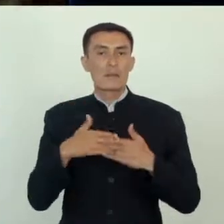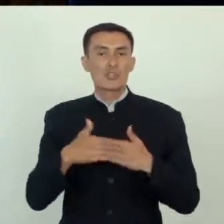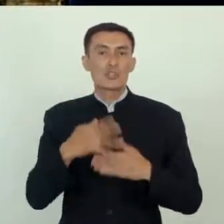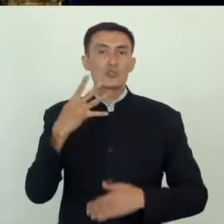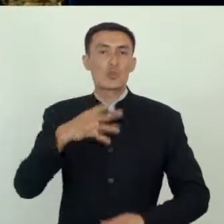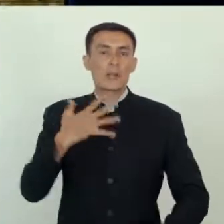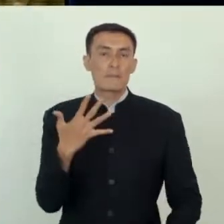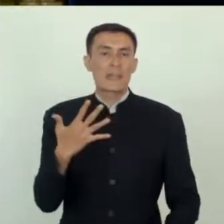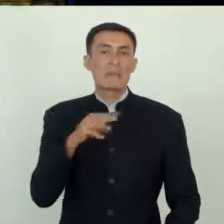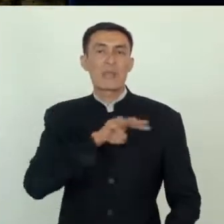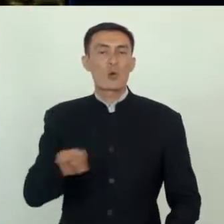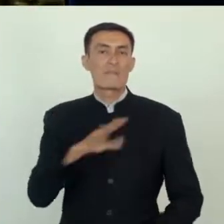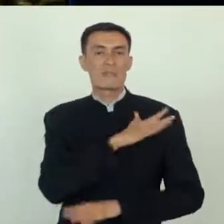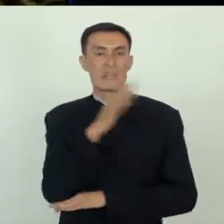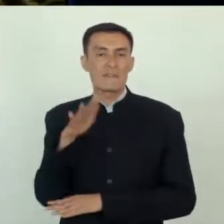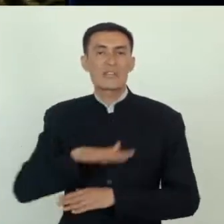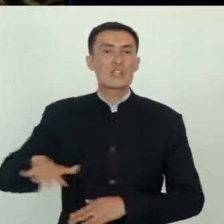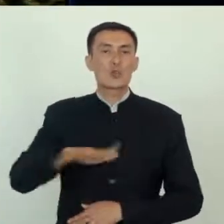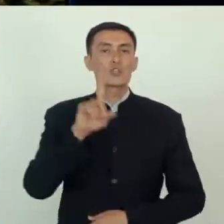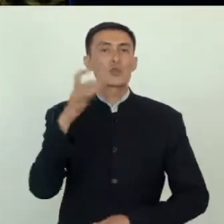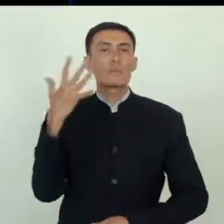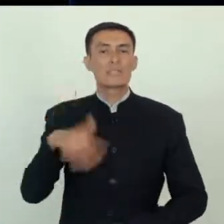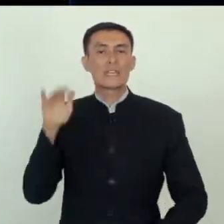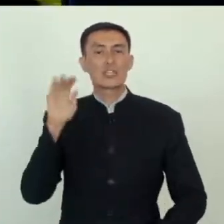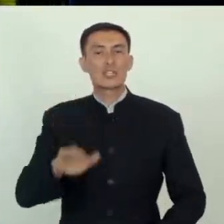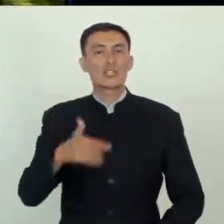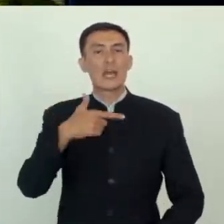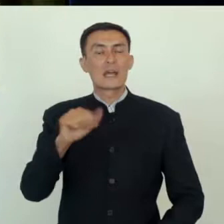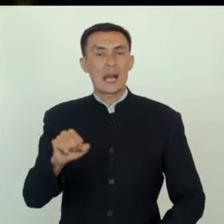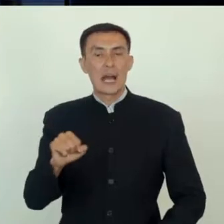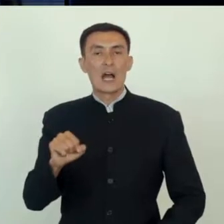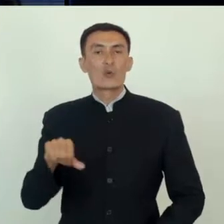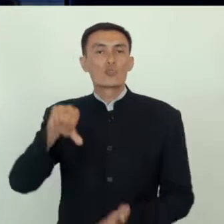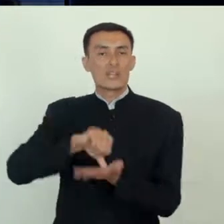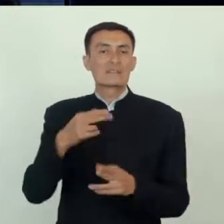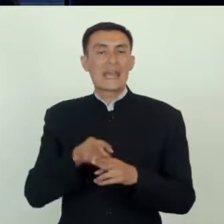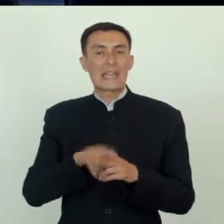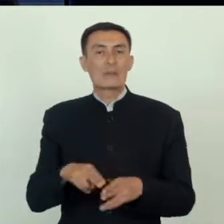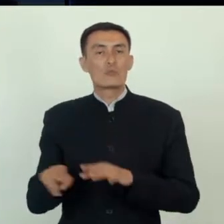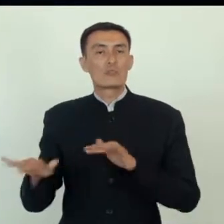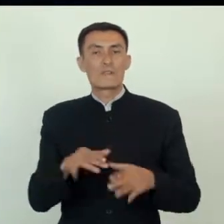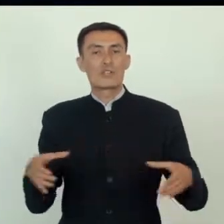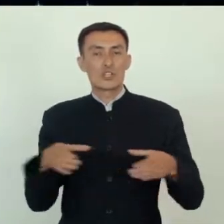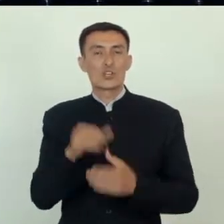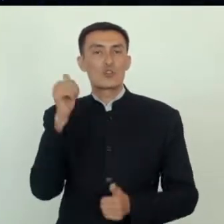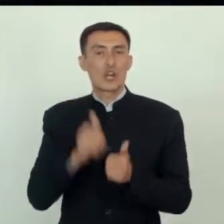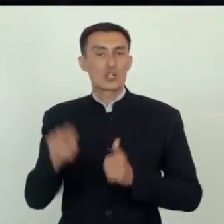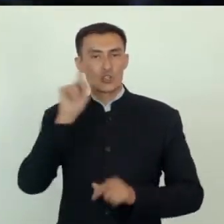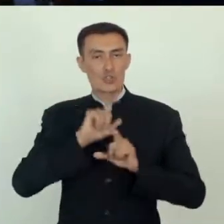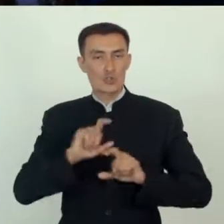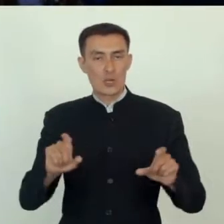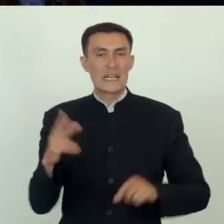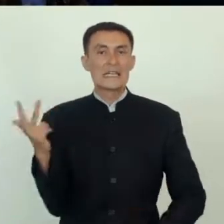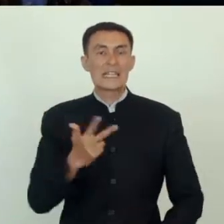million trees in the area of 150,000 hectares within 11 years. Every school child can join this movement.